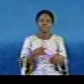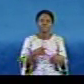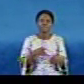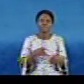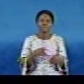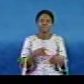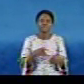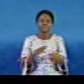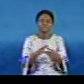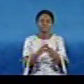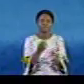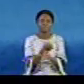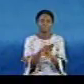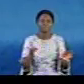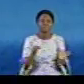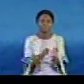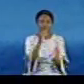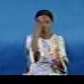testify. Praise the Lord.